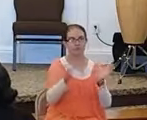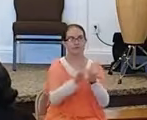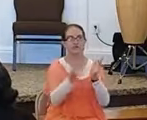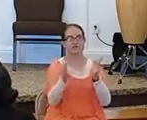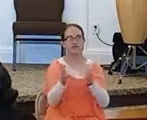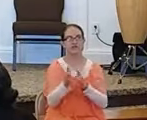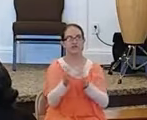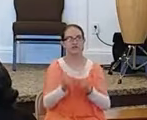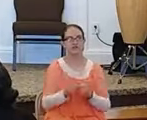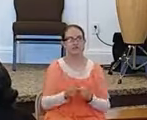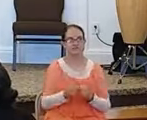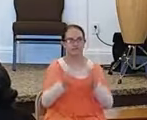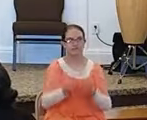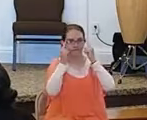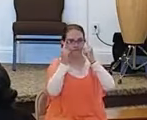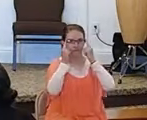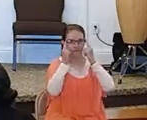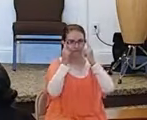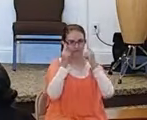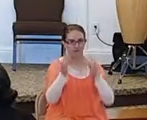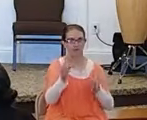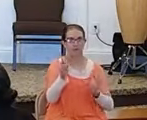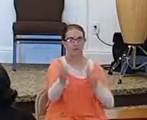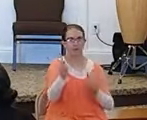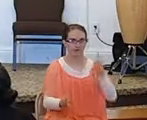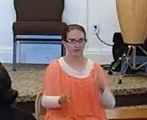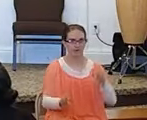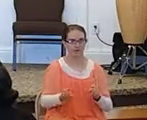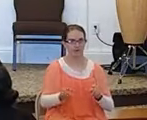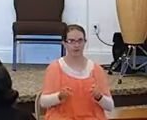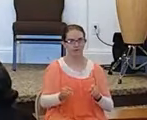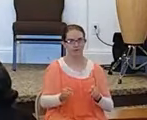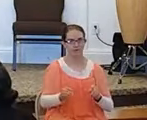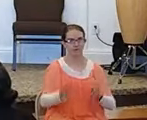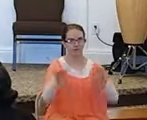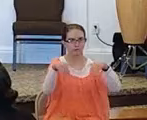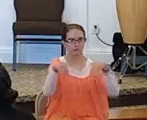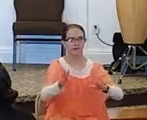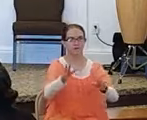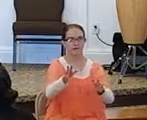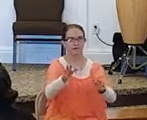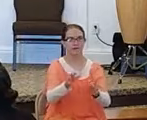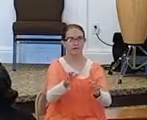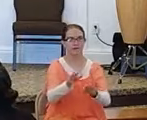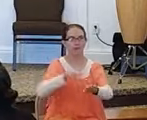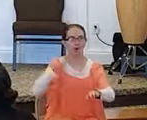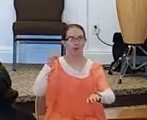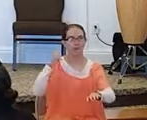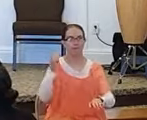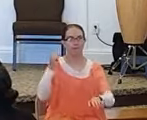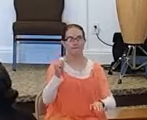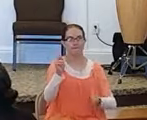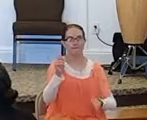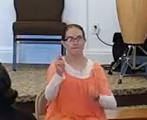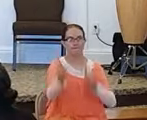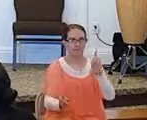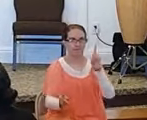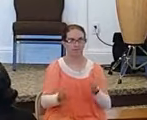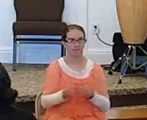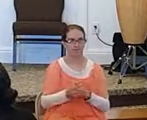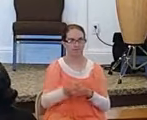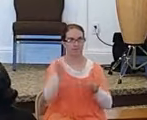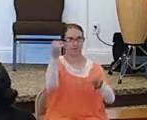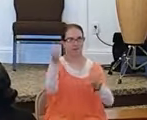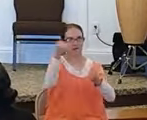Jesus. These were the guys that were on the seashore and he called them. These were the guys that were there at the